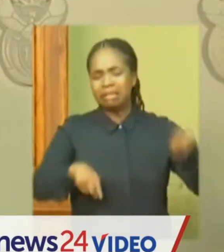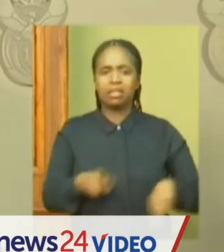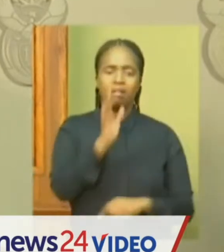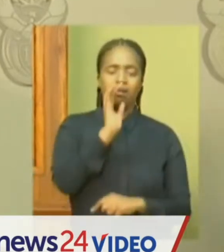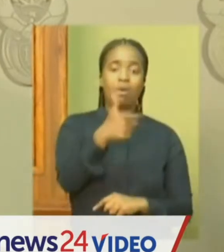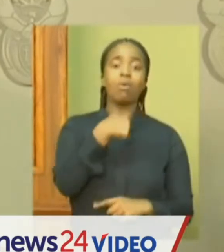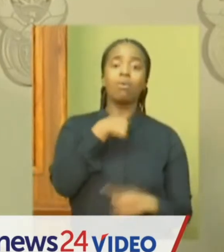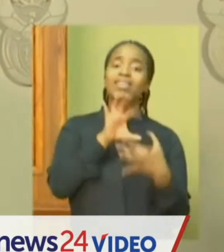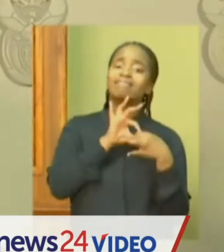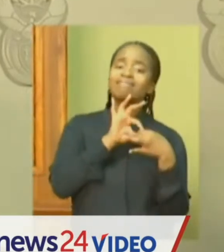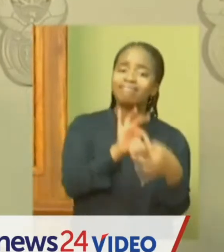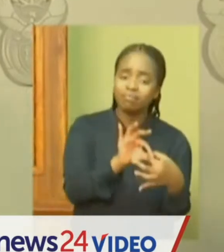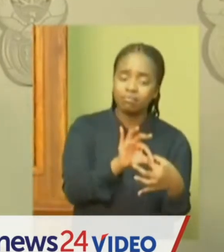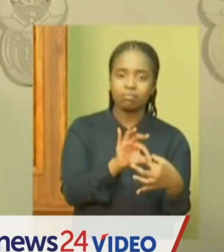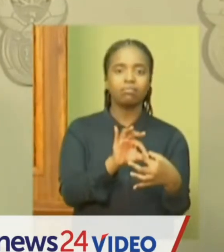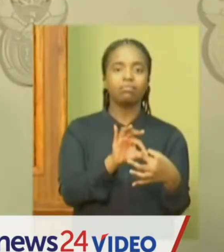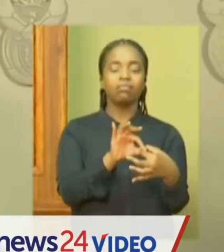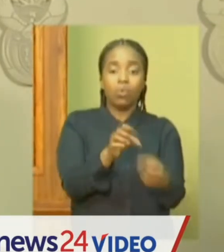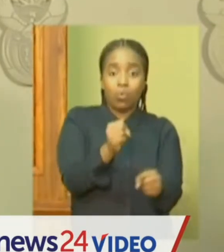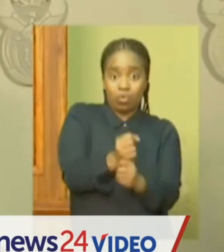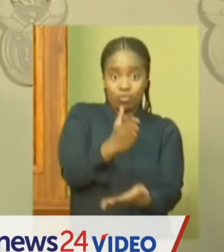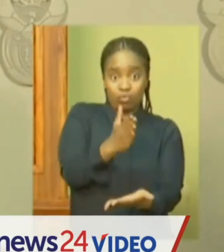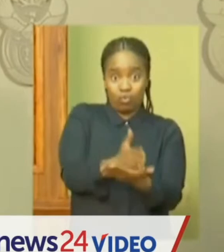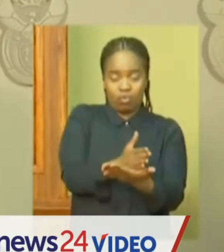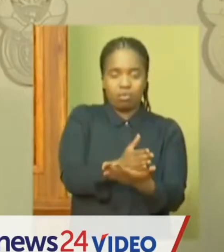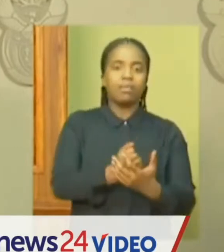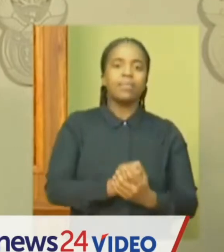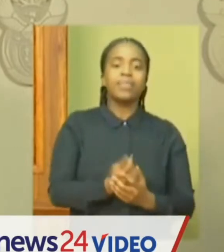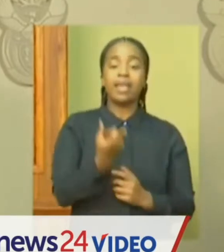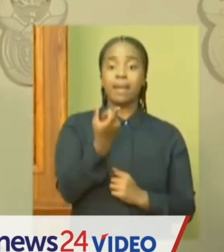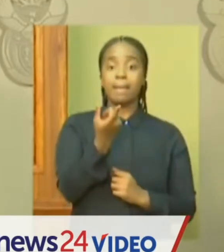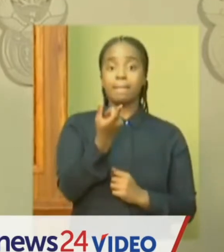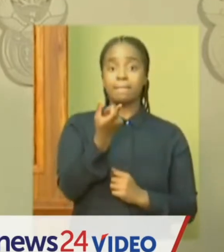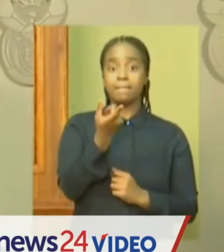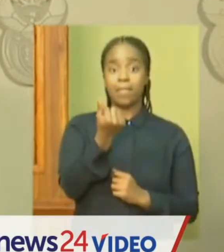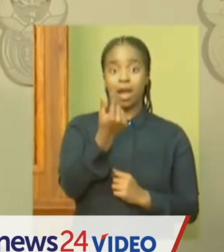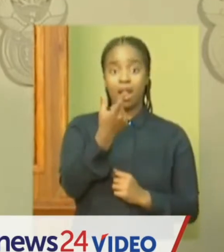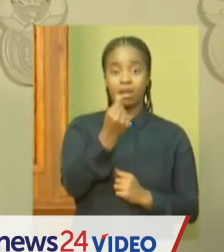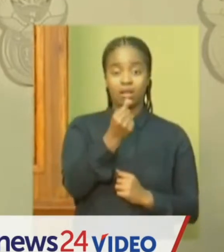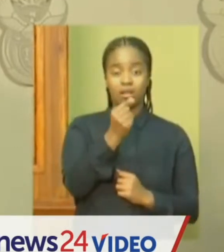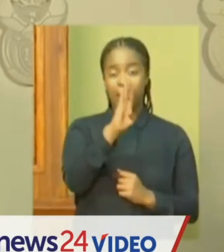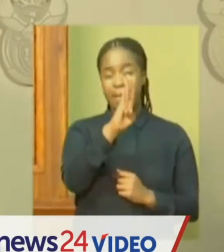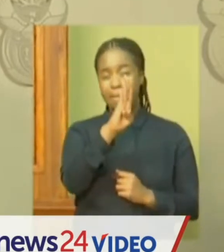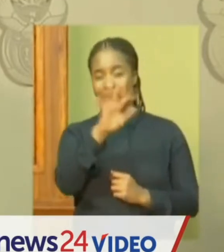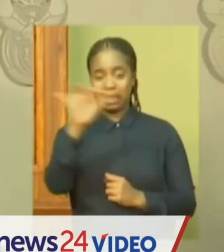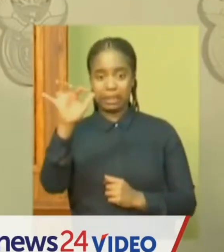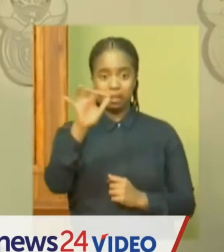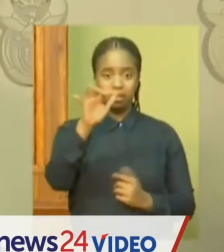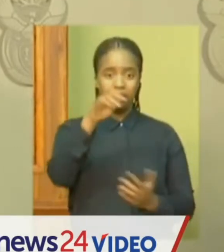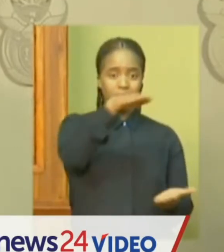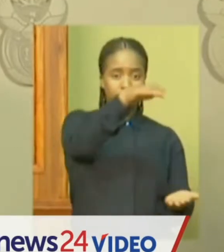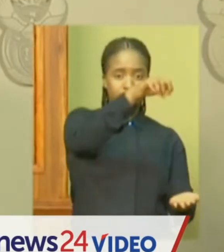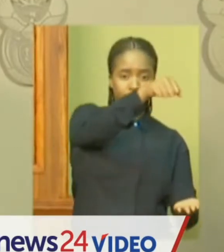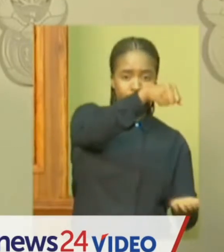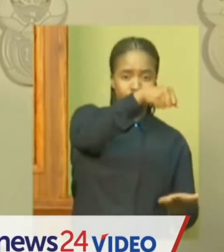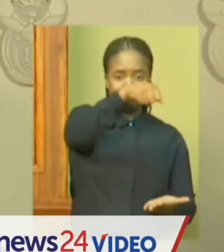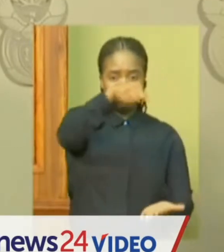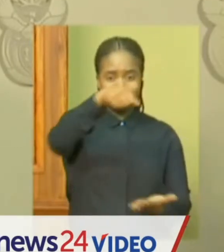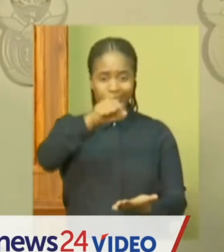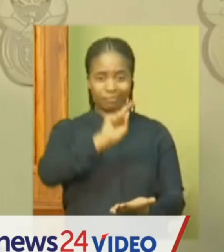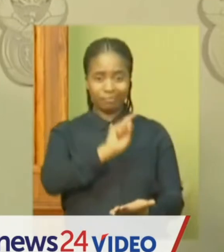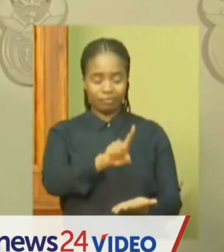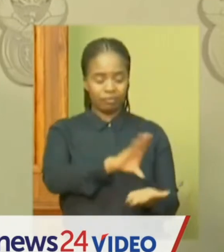committed to make sure that the funds that are dedicated to our coronavirus